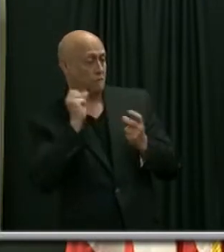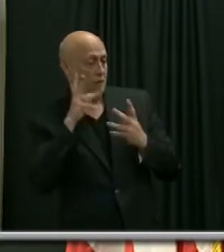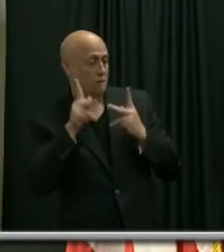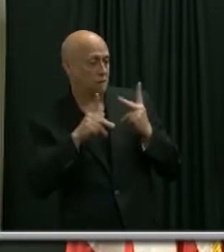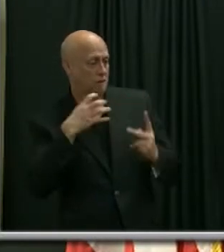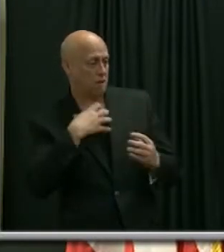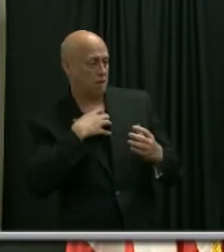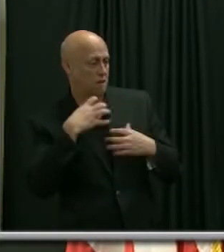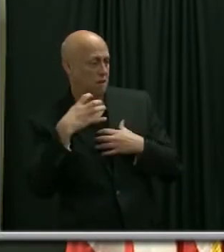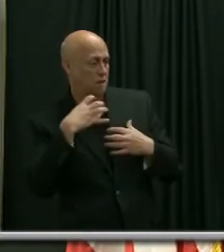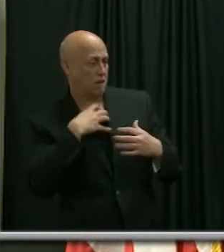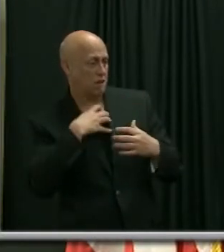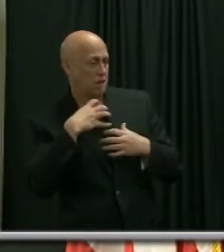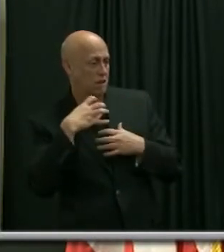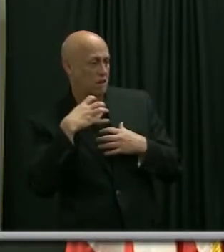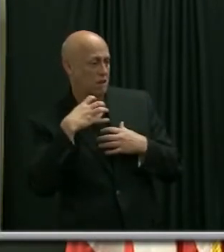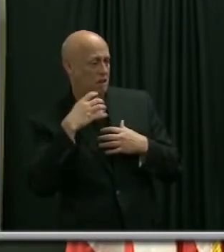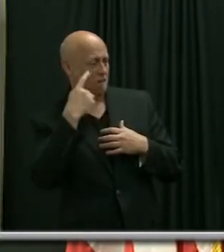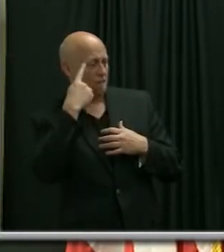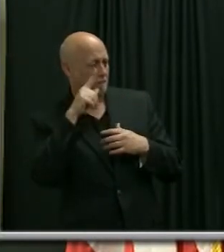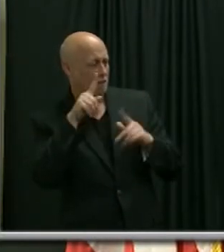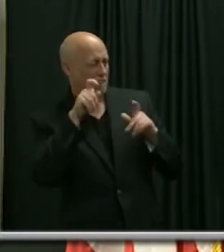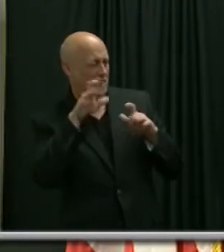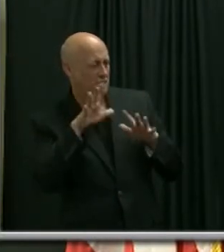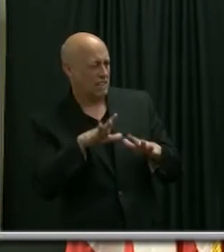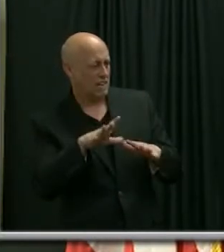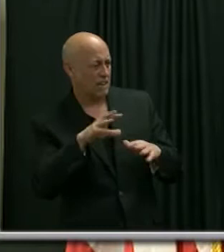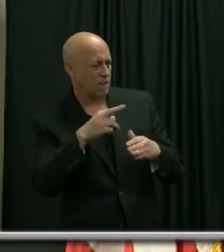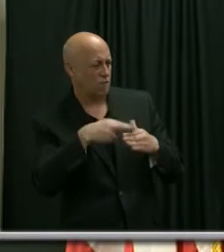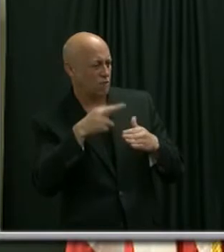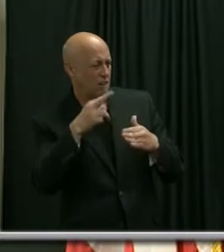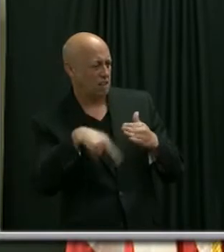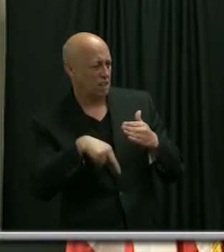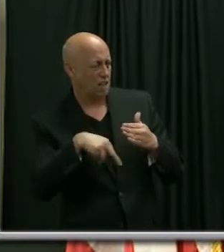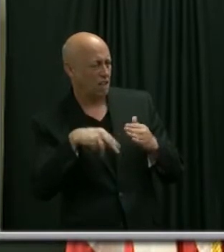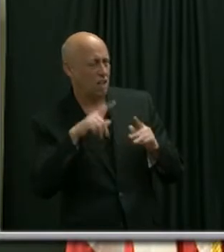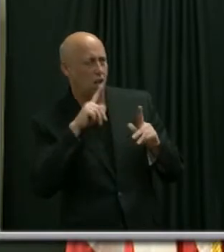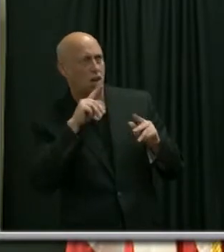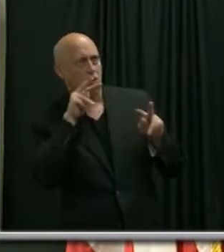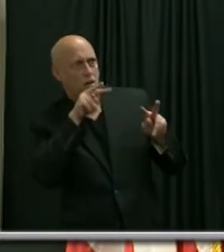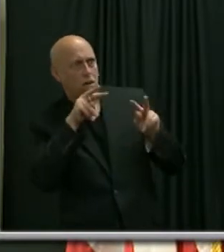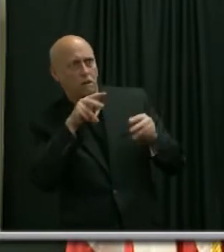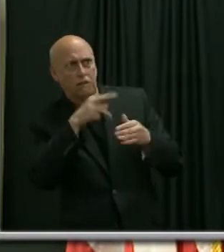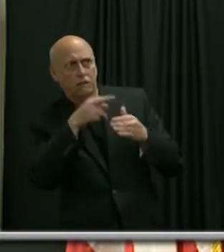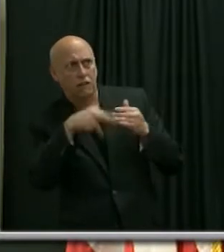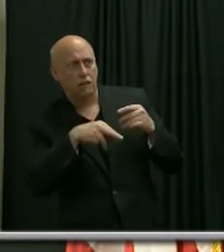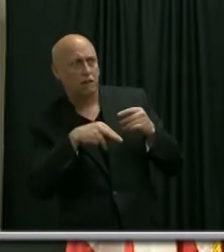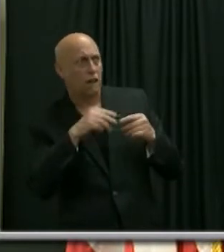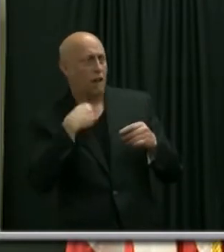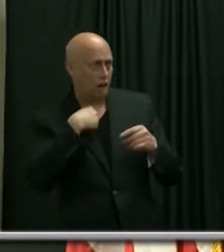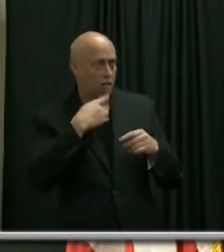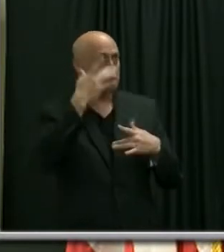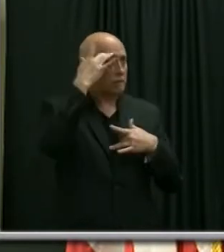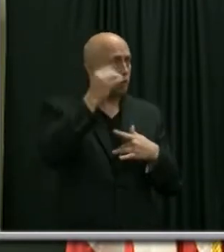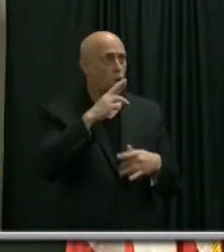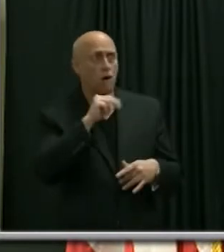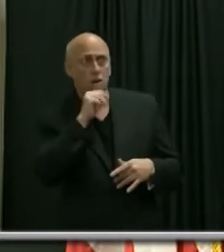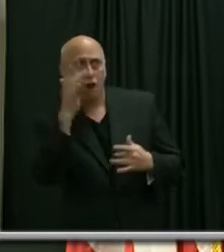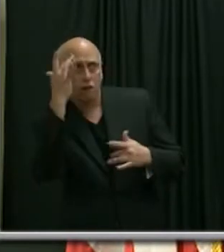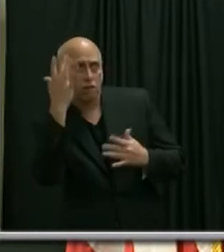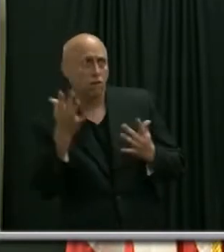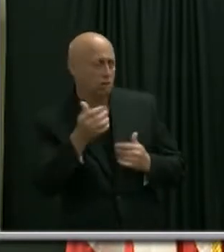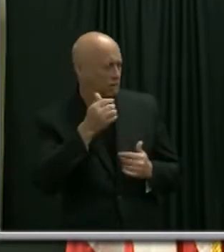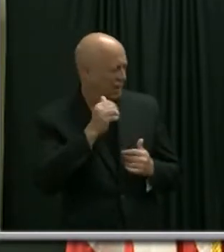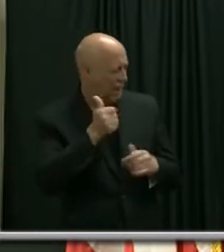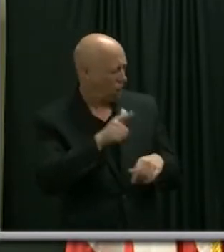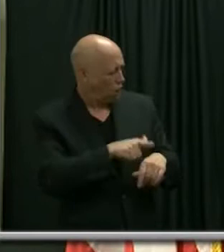from people about how long it's taking to get the test results. How quickly is the city going to be able to give people their test results from